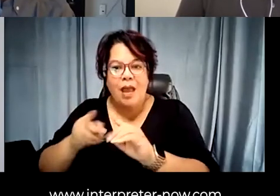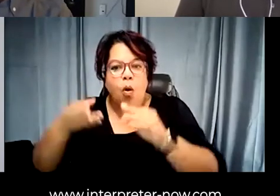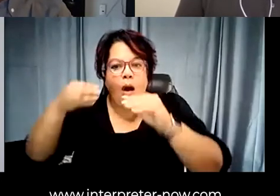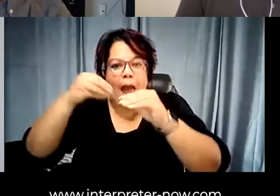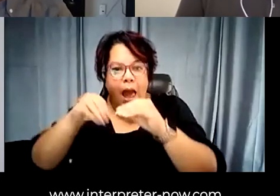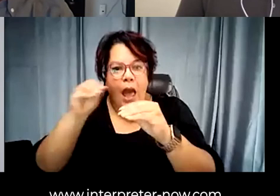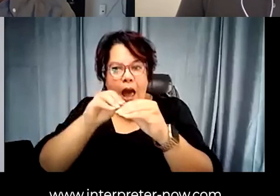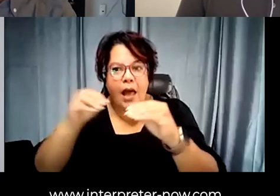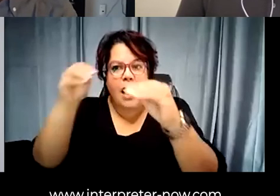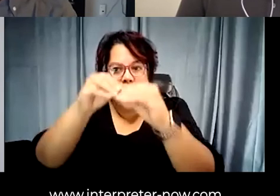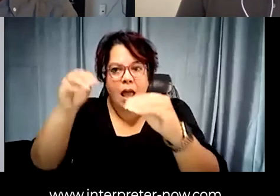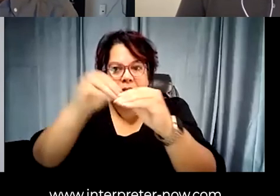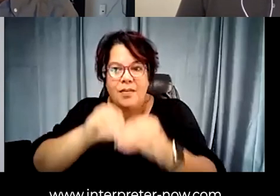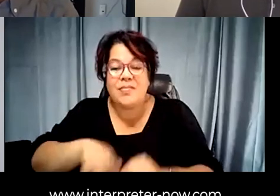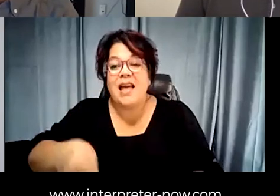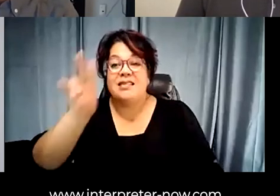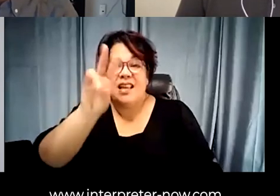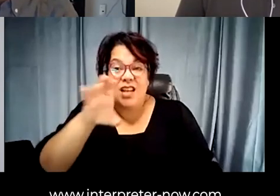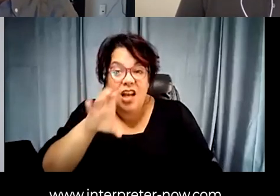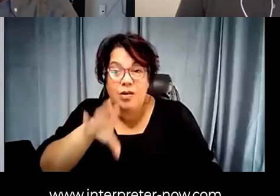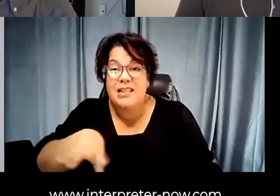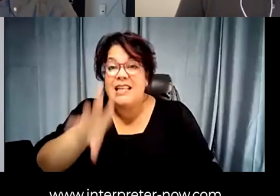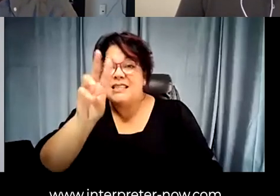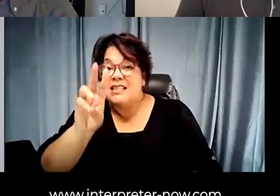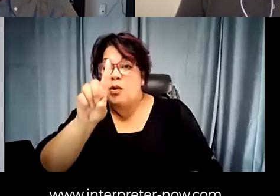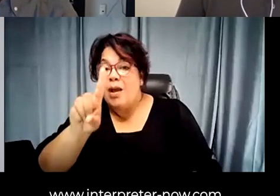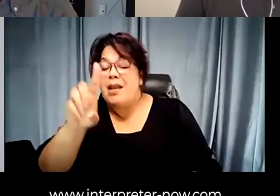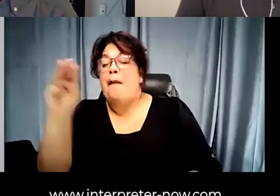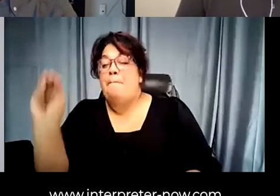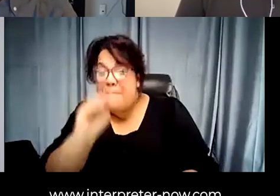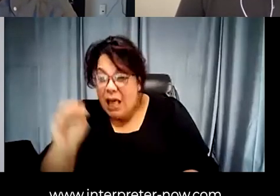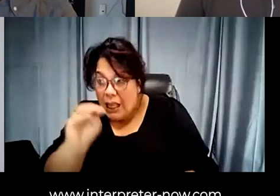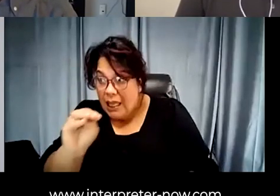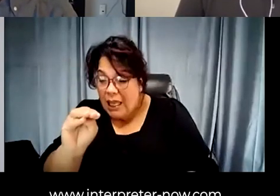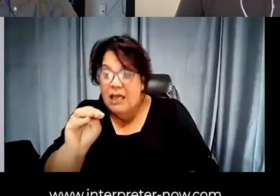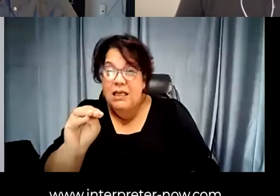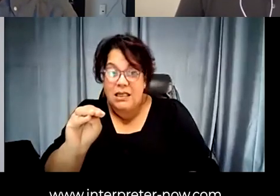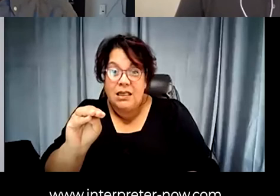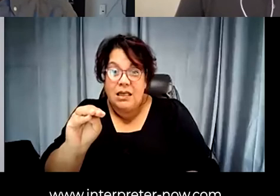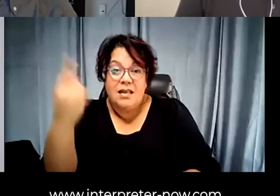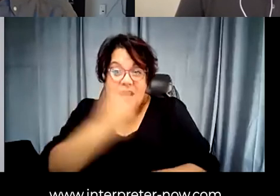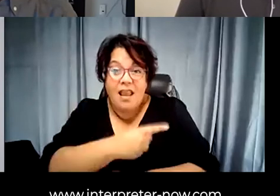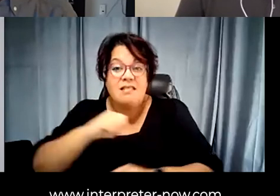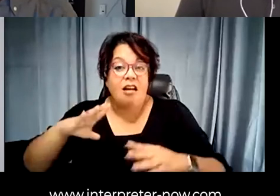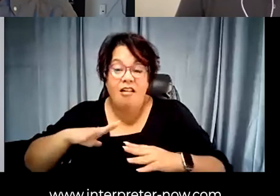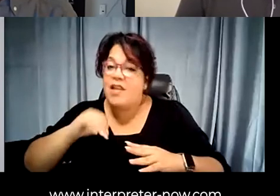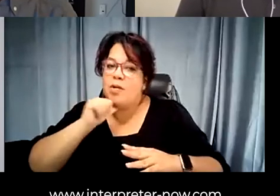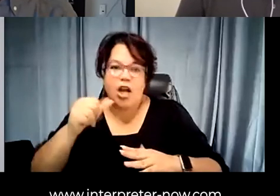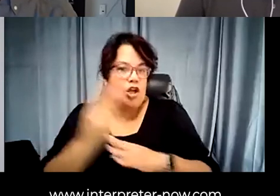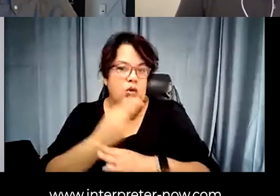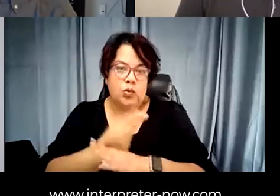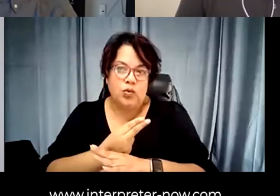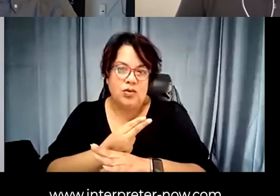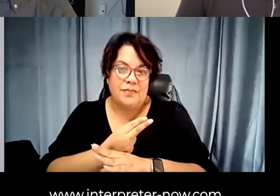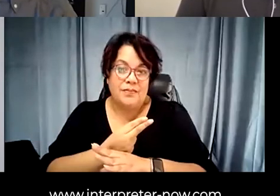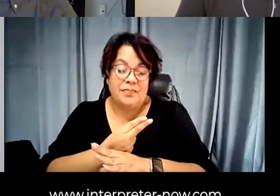was 768 million unused vacation days in 2018. And even last year, we were sitting on a